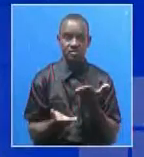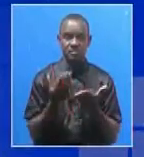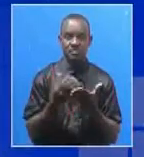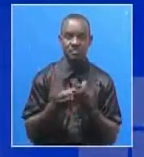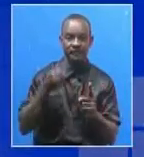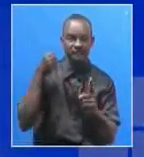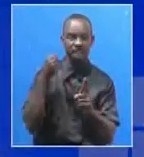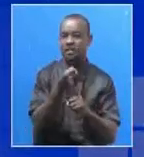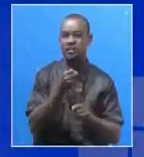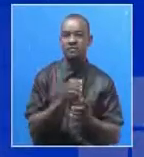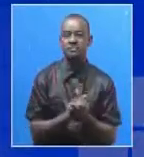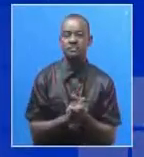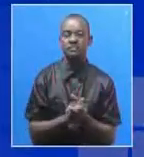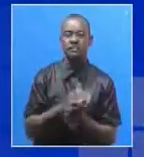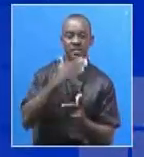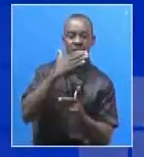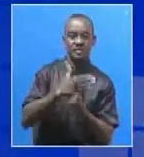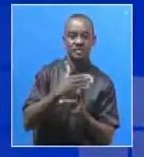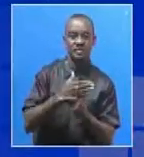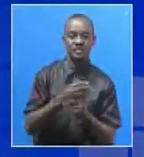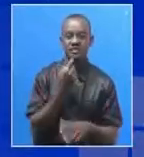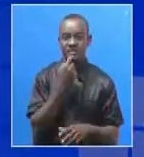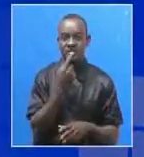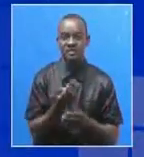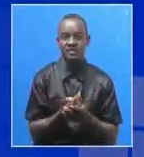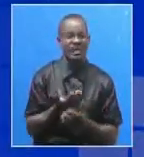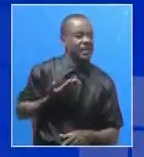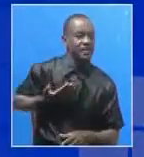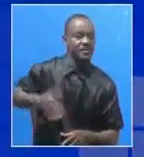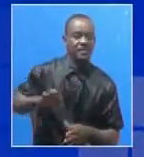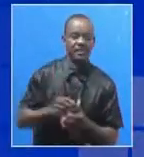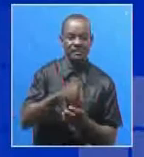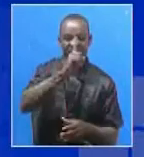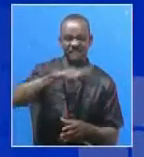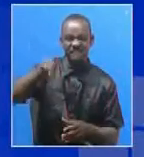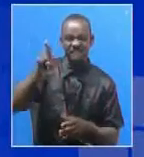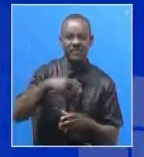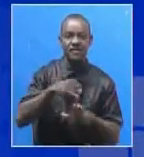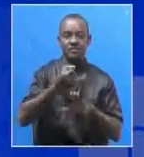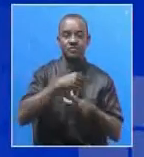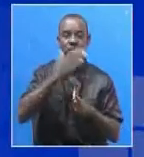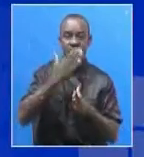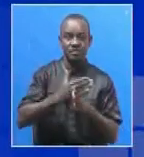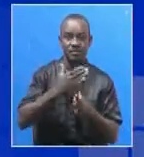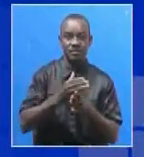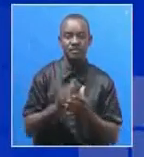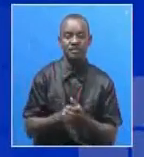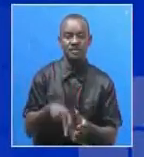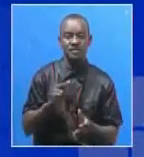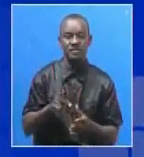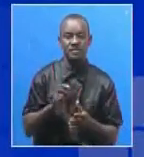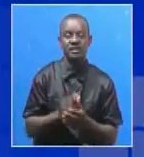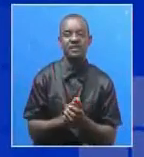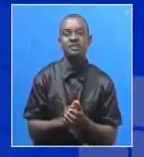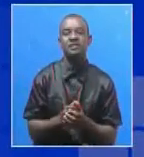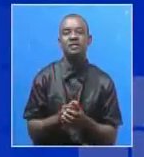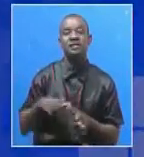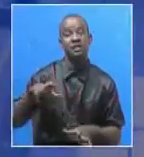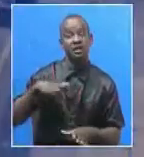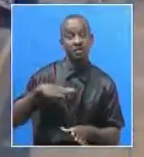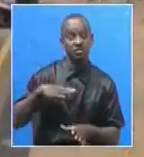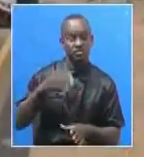drastic action. The workers claim they are tired of unfair labour practices and of being ignored by the management.